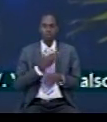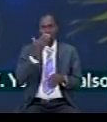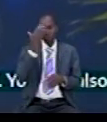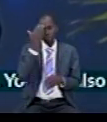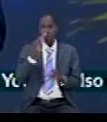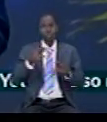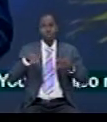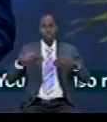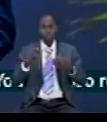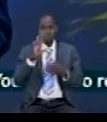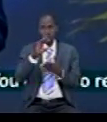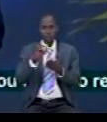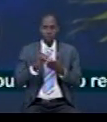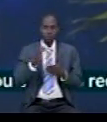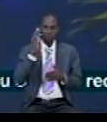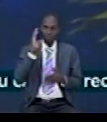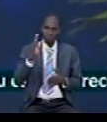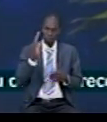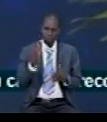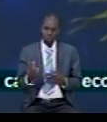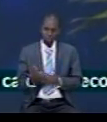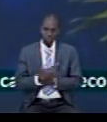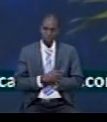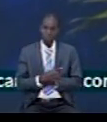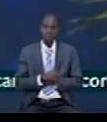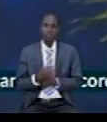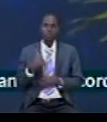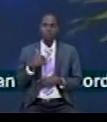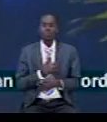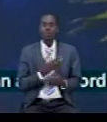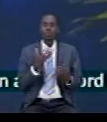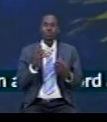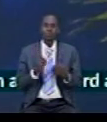today. We want to celebrate you.